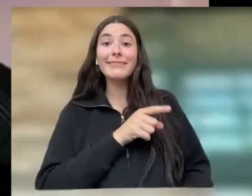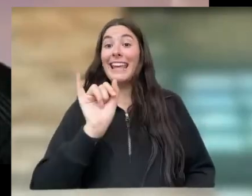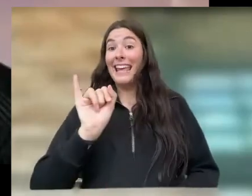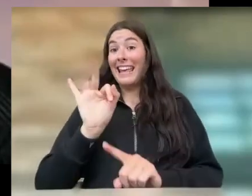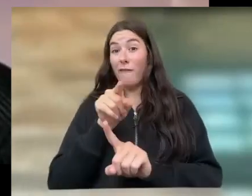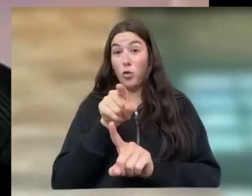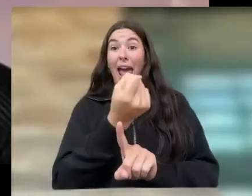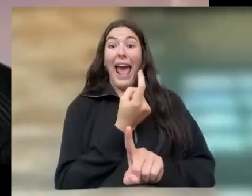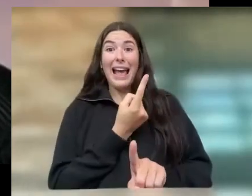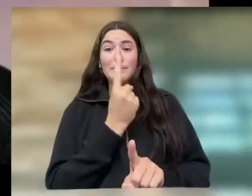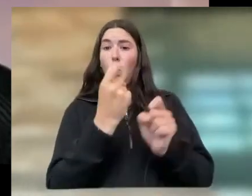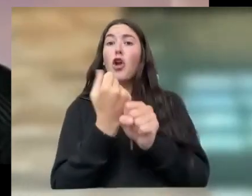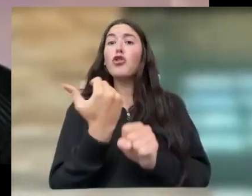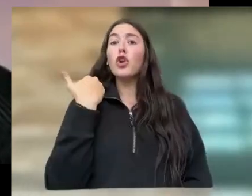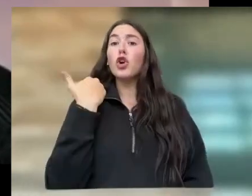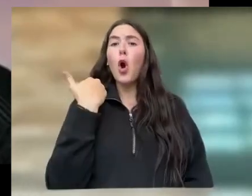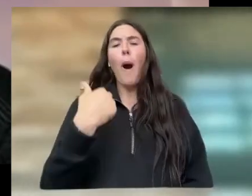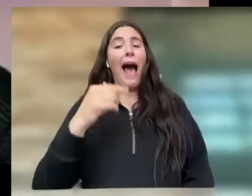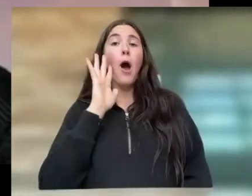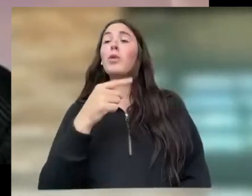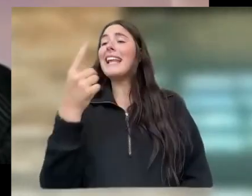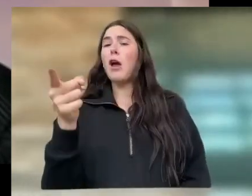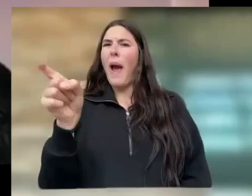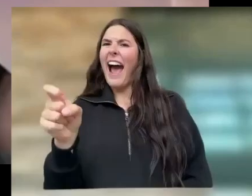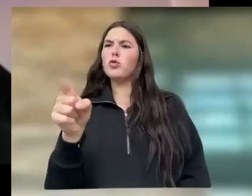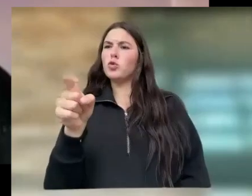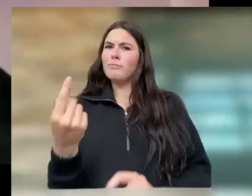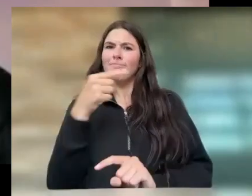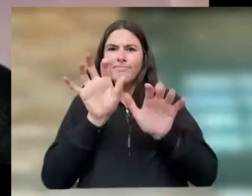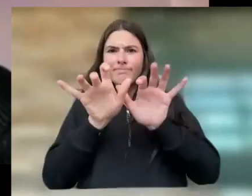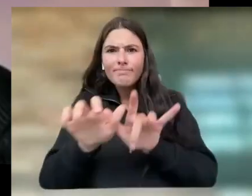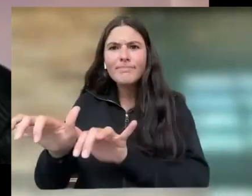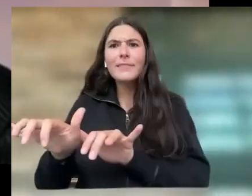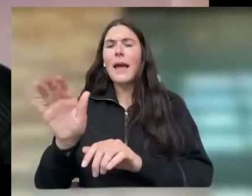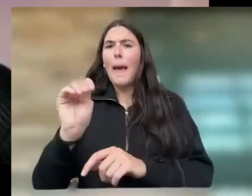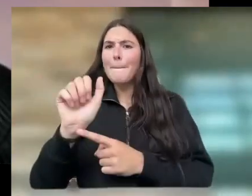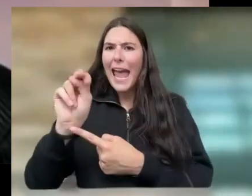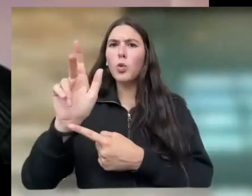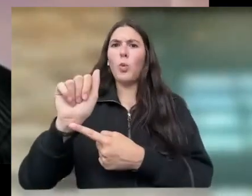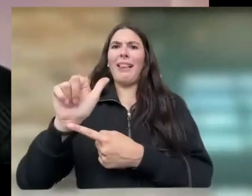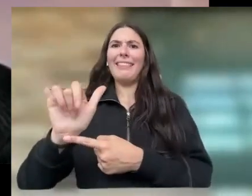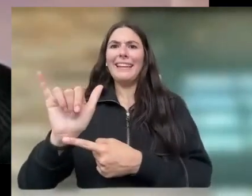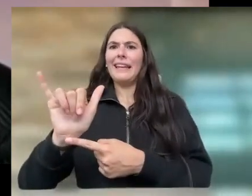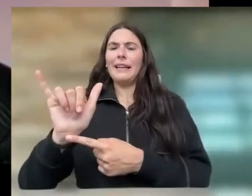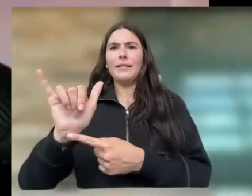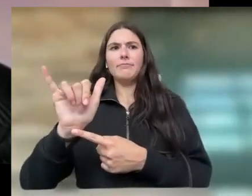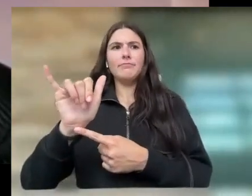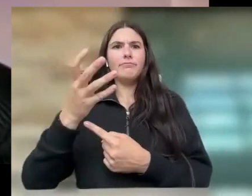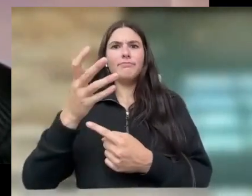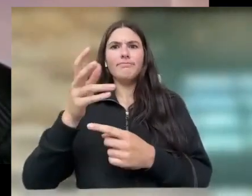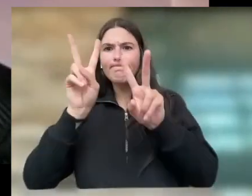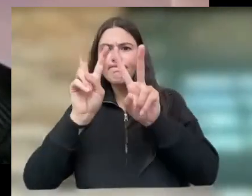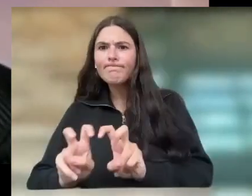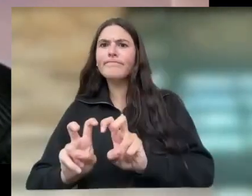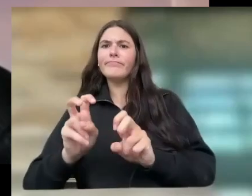would have said you have to manually go and check every term in a trusted, reliable source. But now, with the deep research